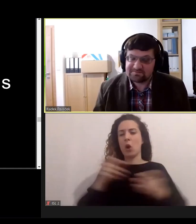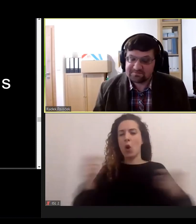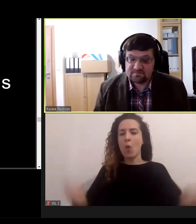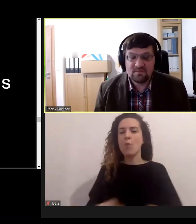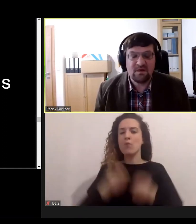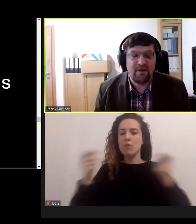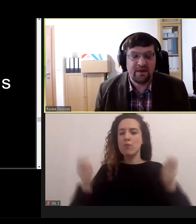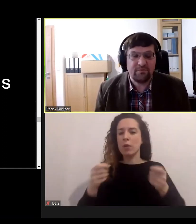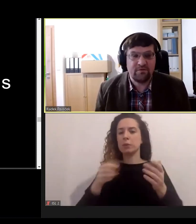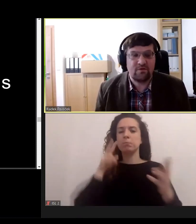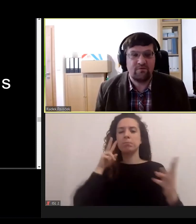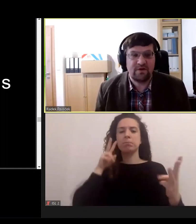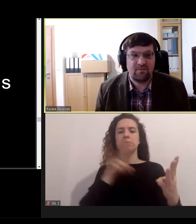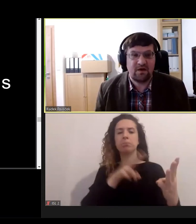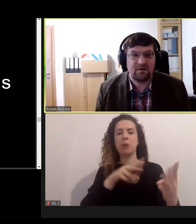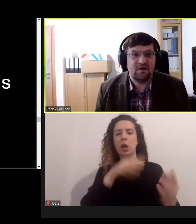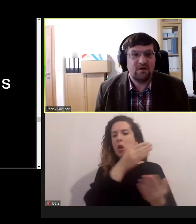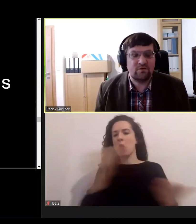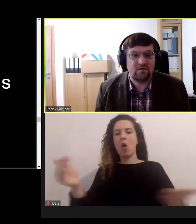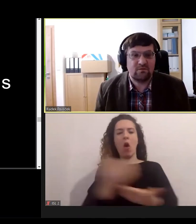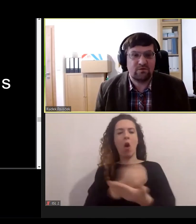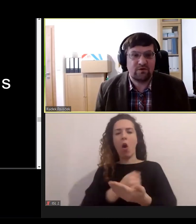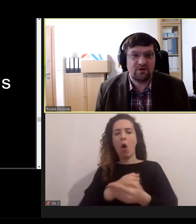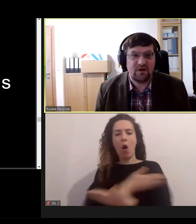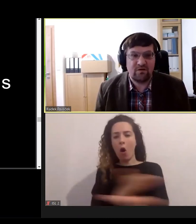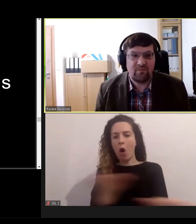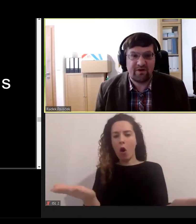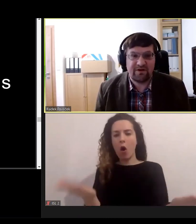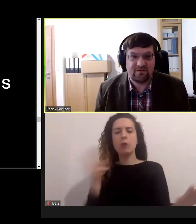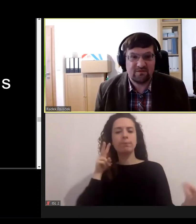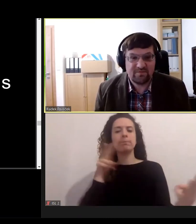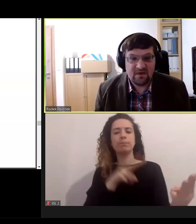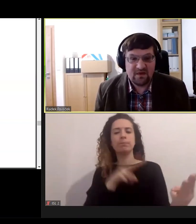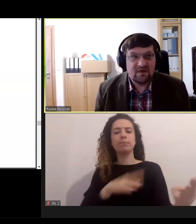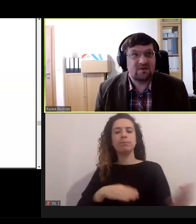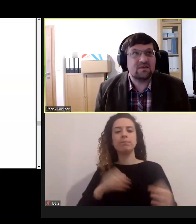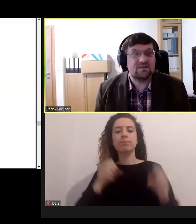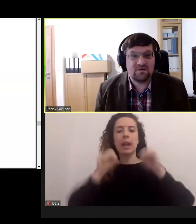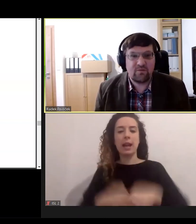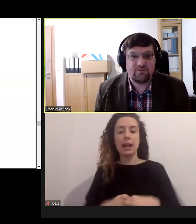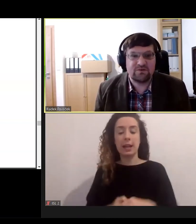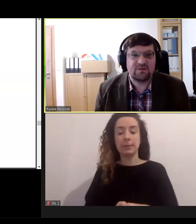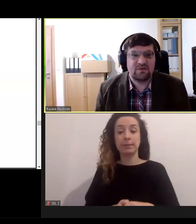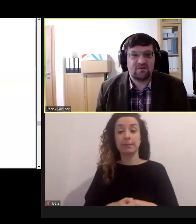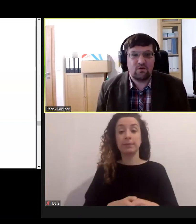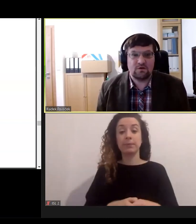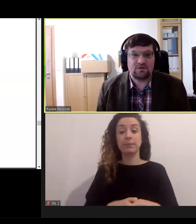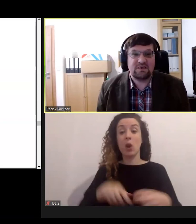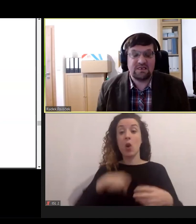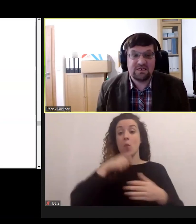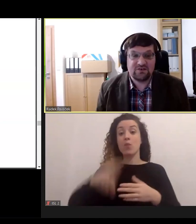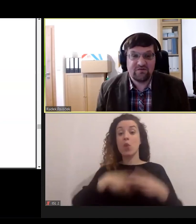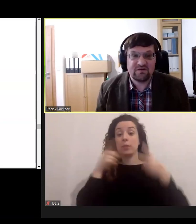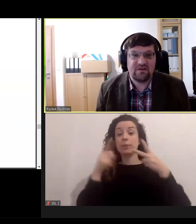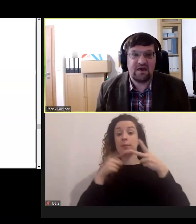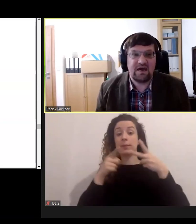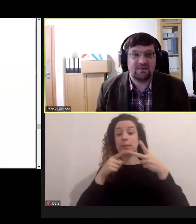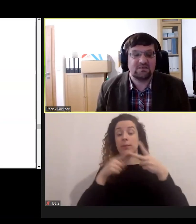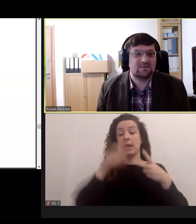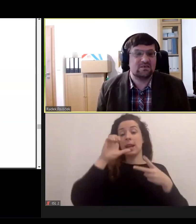which do something for addressing this issue. The first project